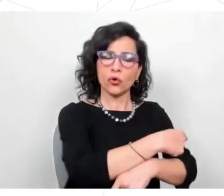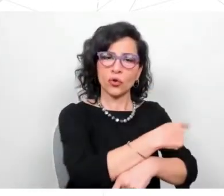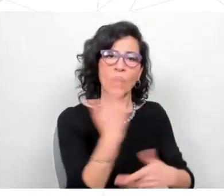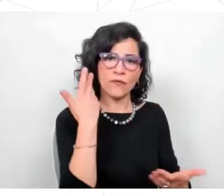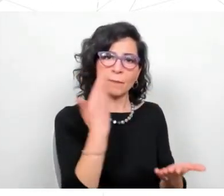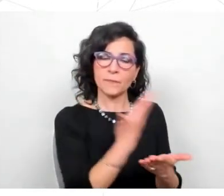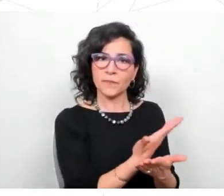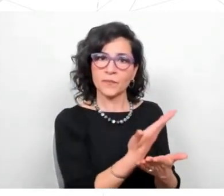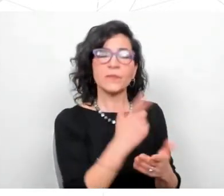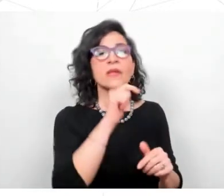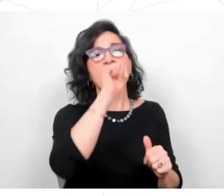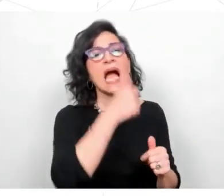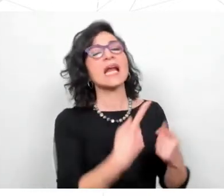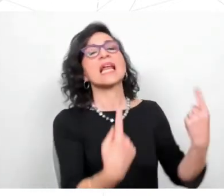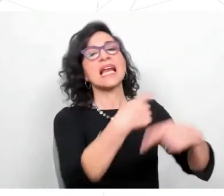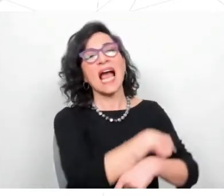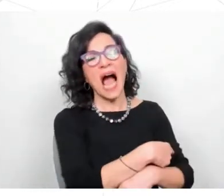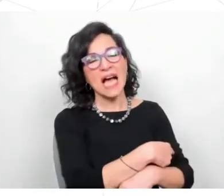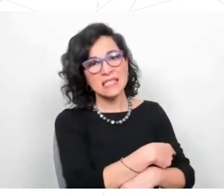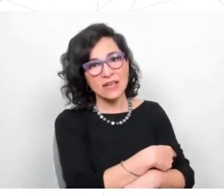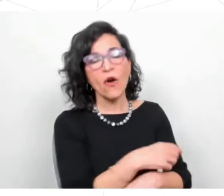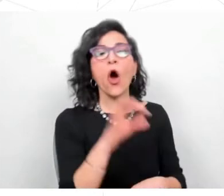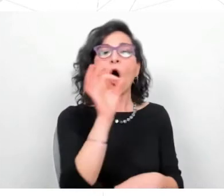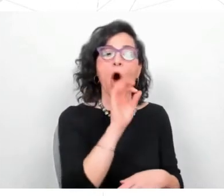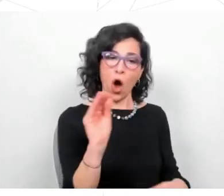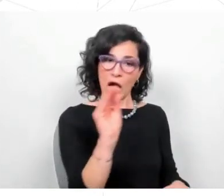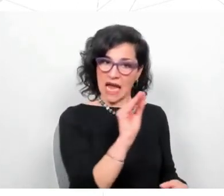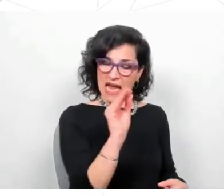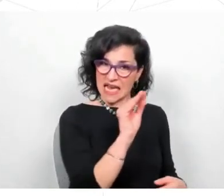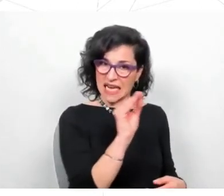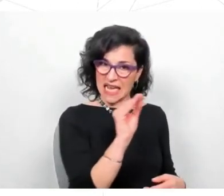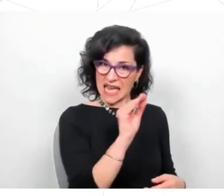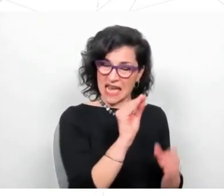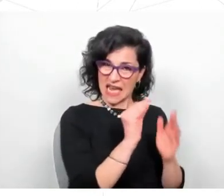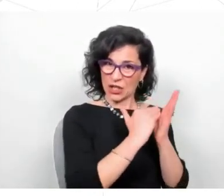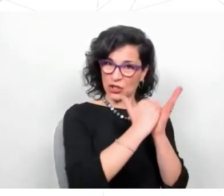this is that negative feature again. Or grayscale.